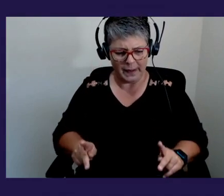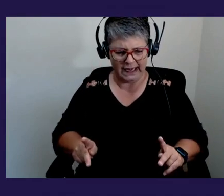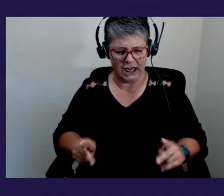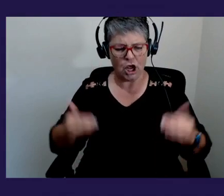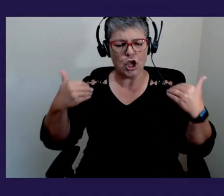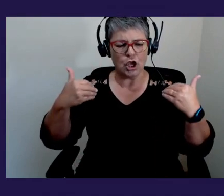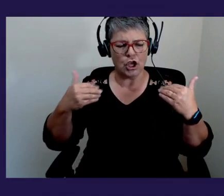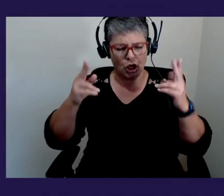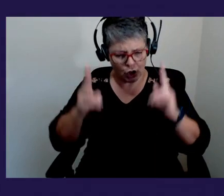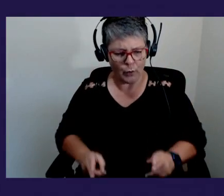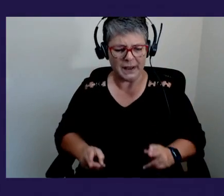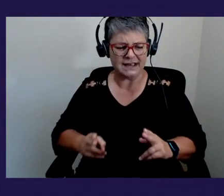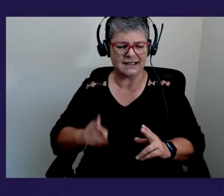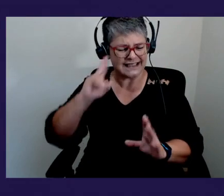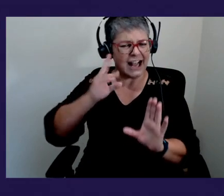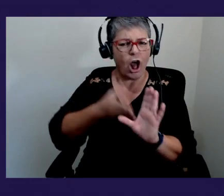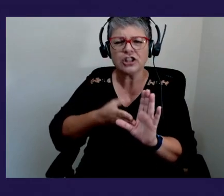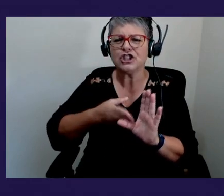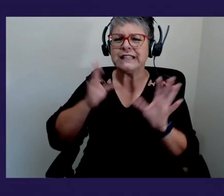process? Next, please.